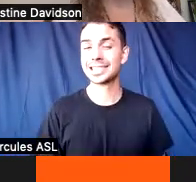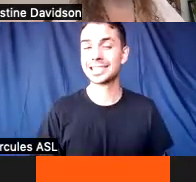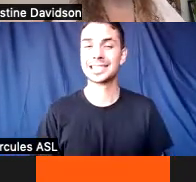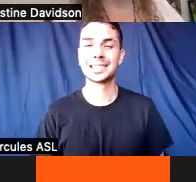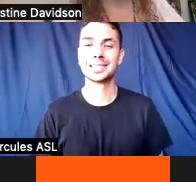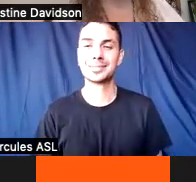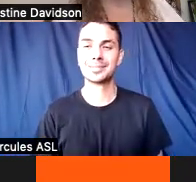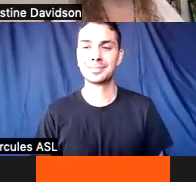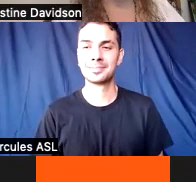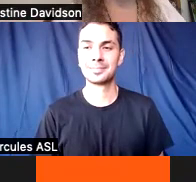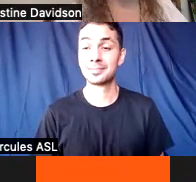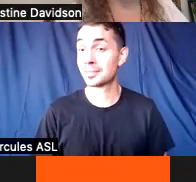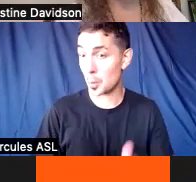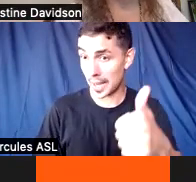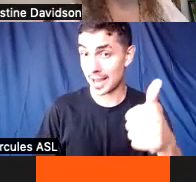Okay.